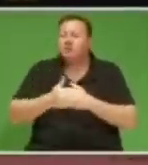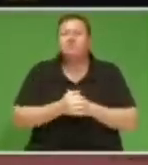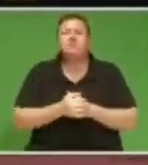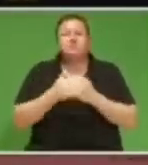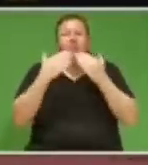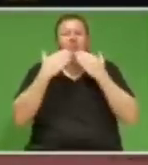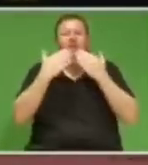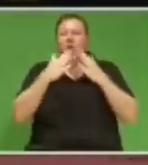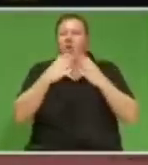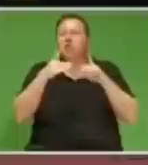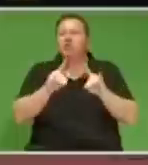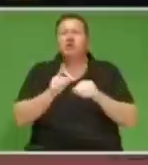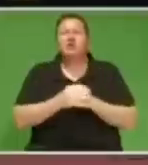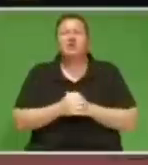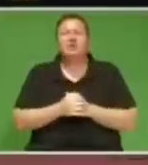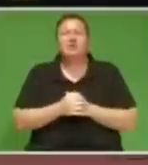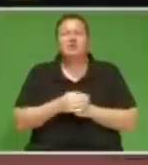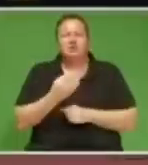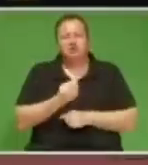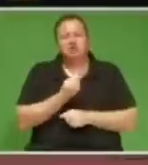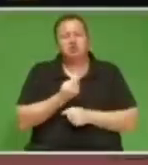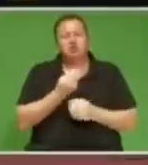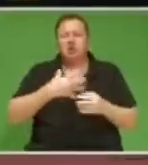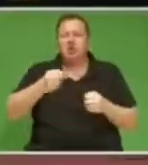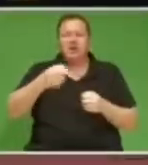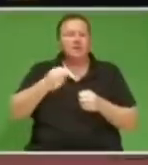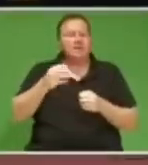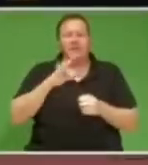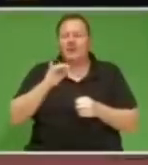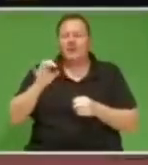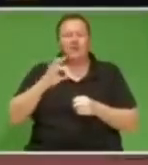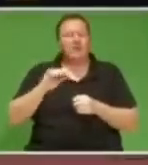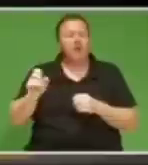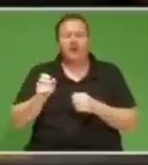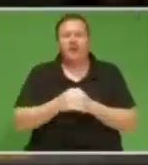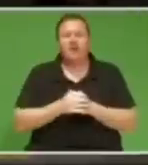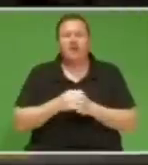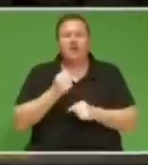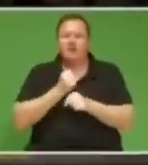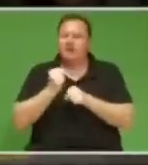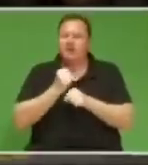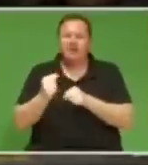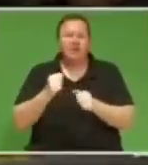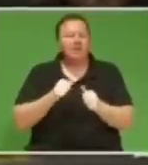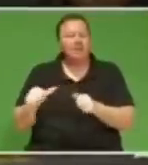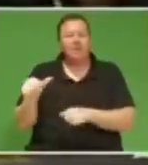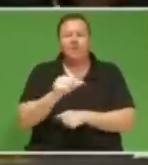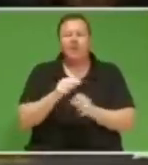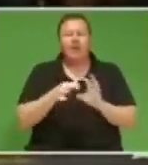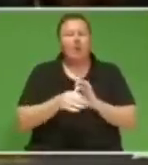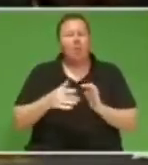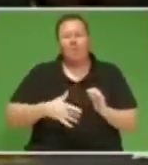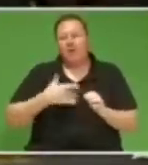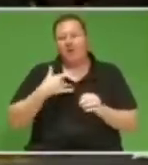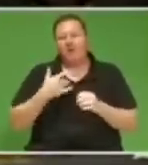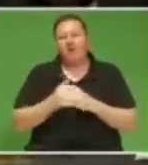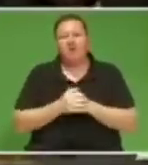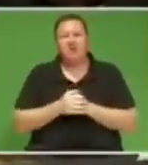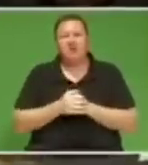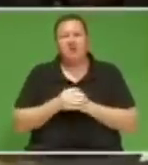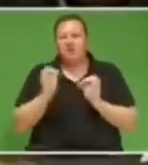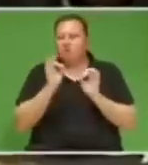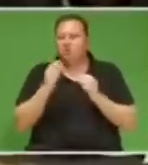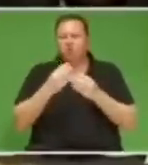Thank you, House Chair. Children are kidnapped on a daily basis and they never come back home alive. There is